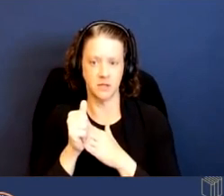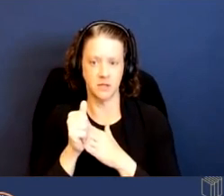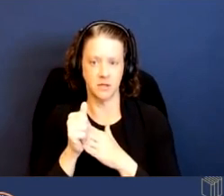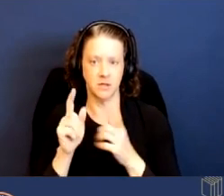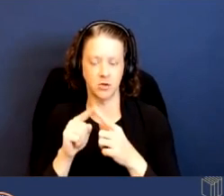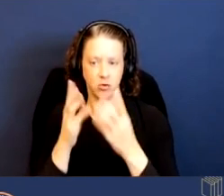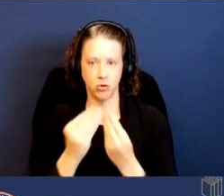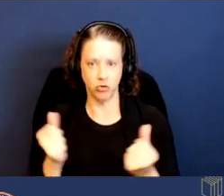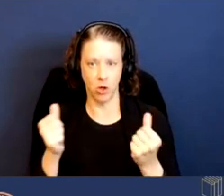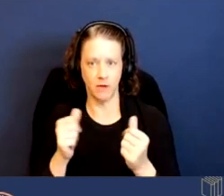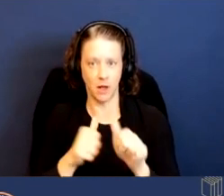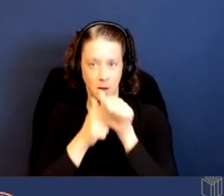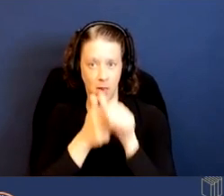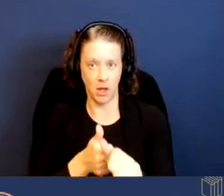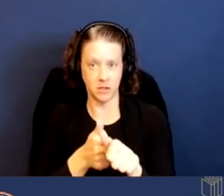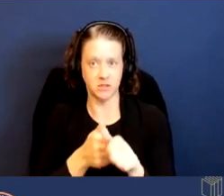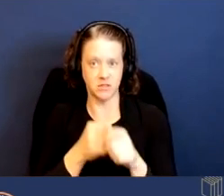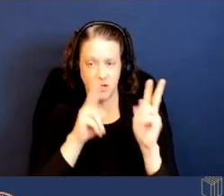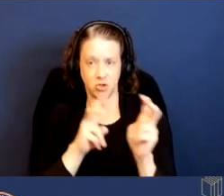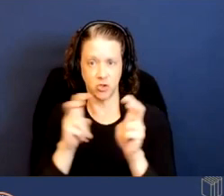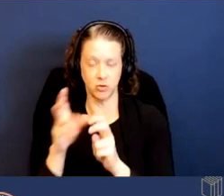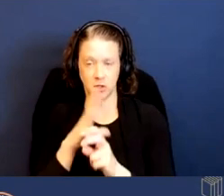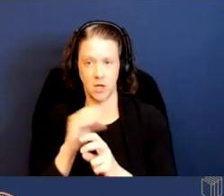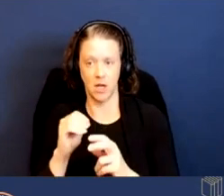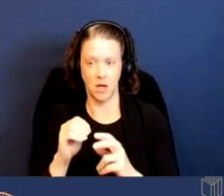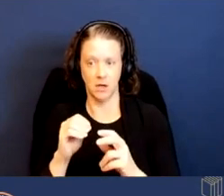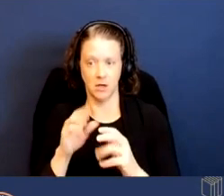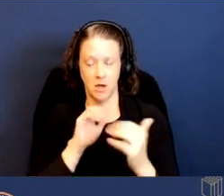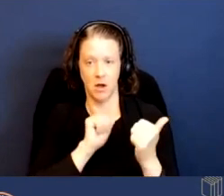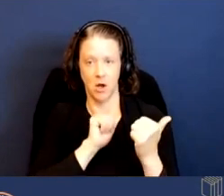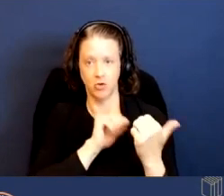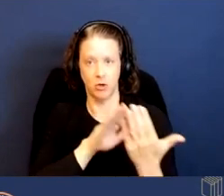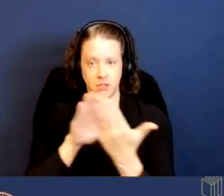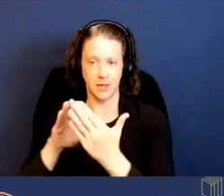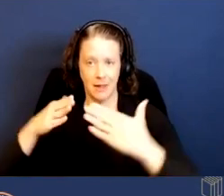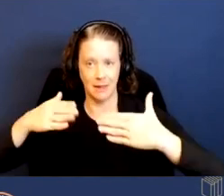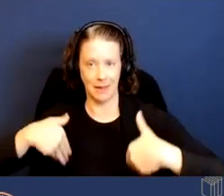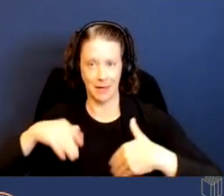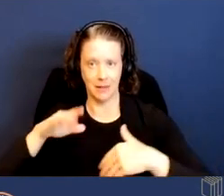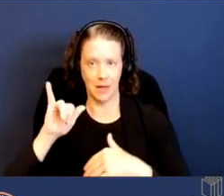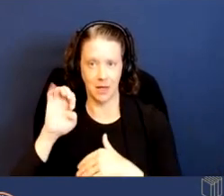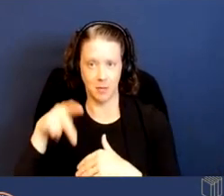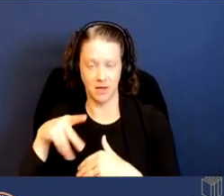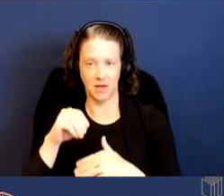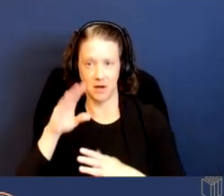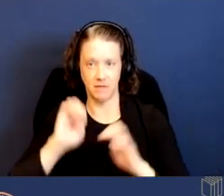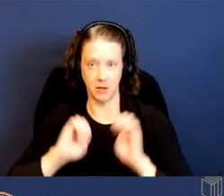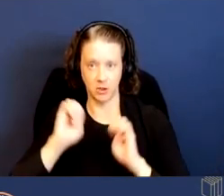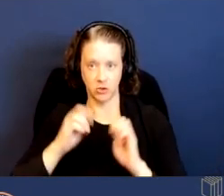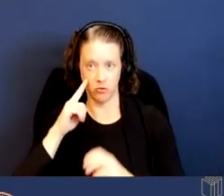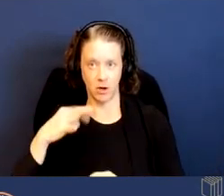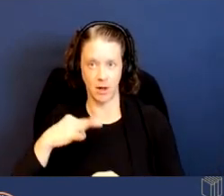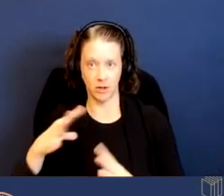resolving compliance issues, and then also addressing late IEPs and late evaluations for eligibility as